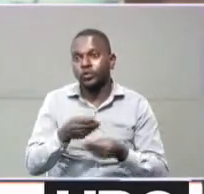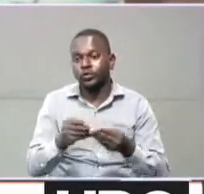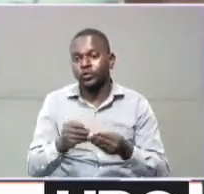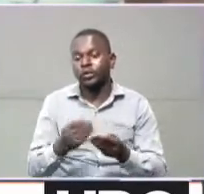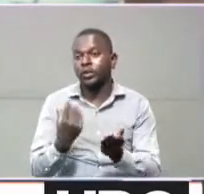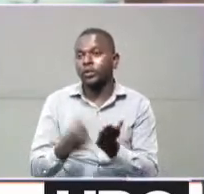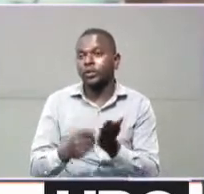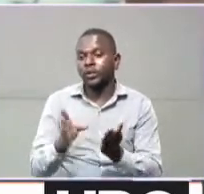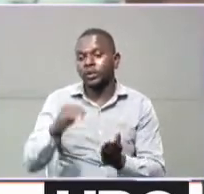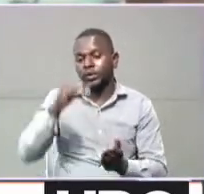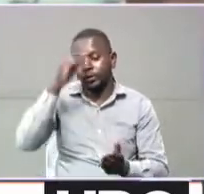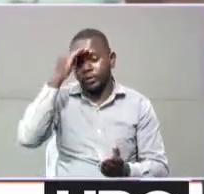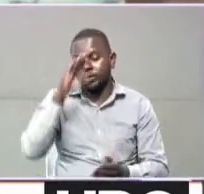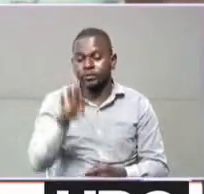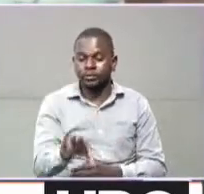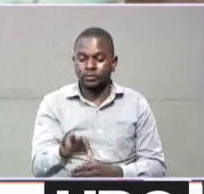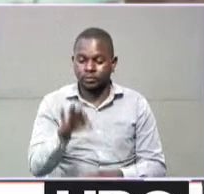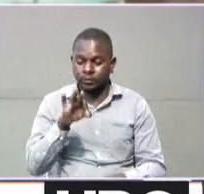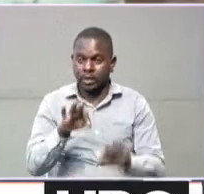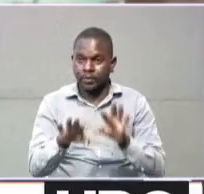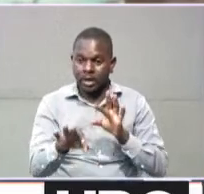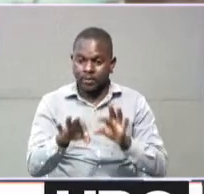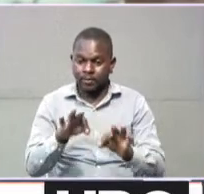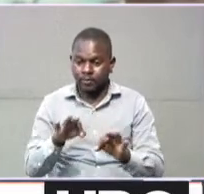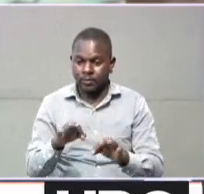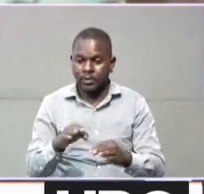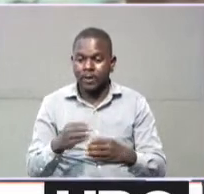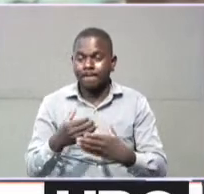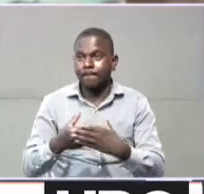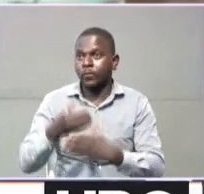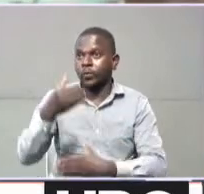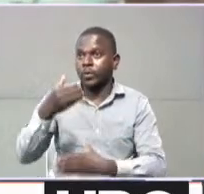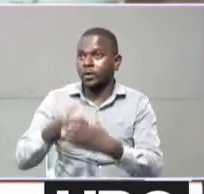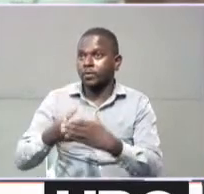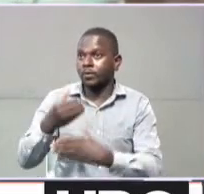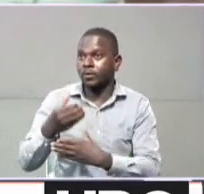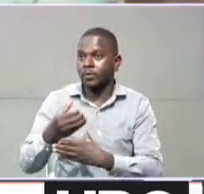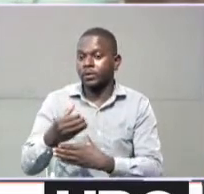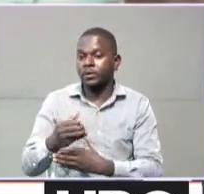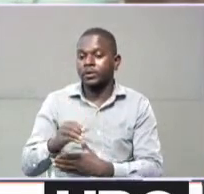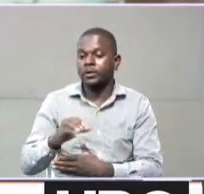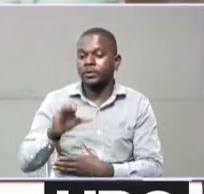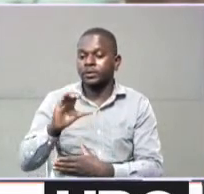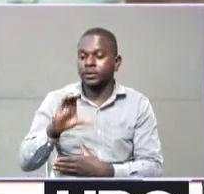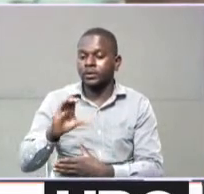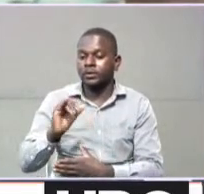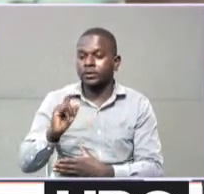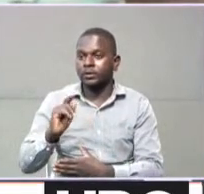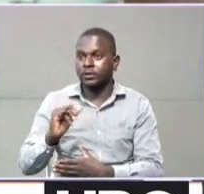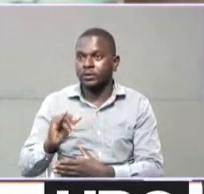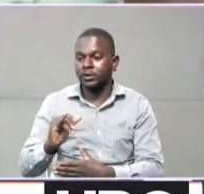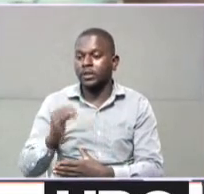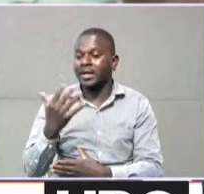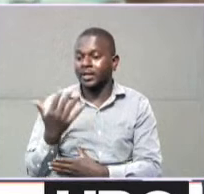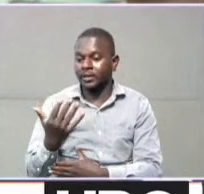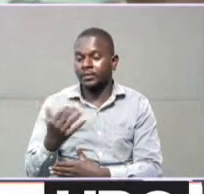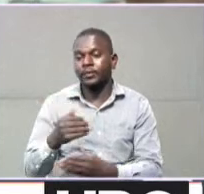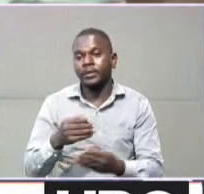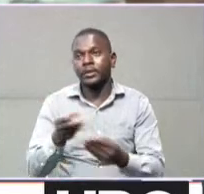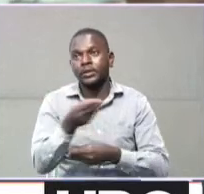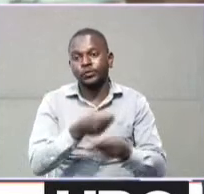gundam police had also picked the sample of the packed bottles of five of city five gene from a cross